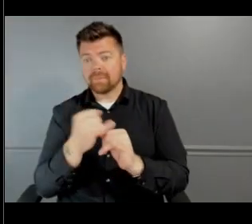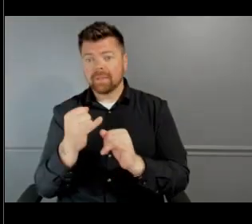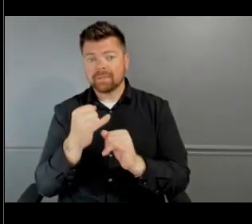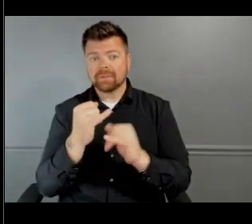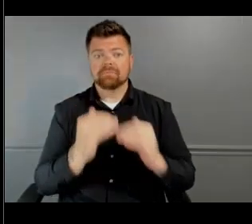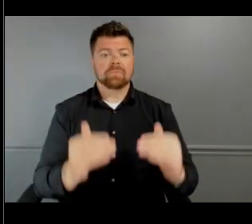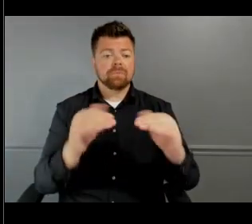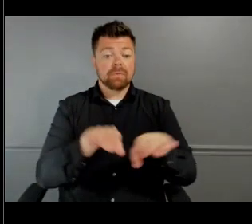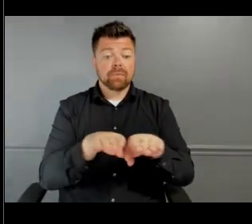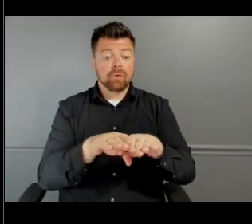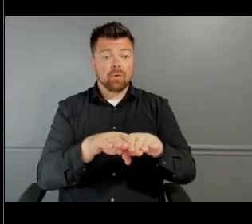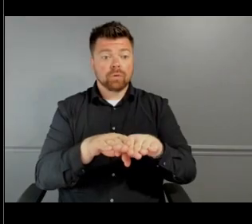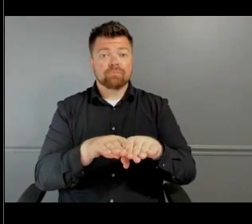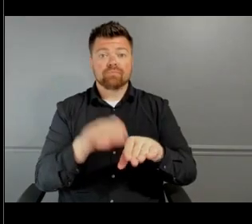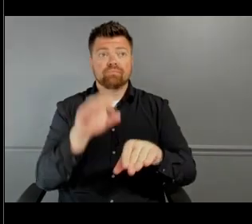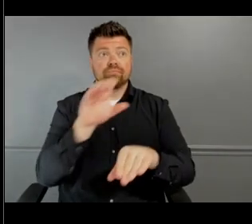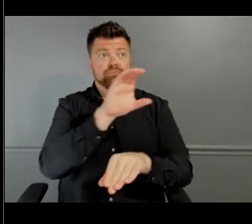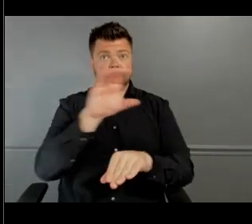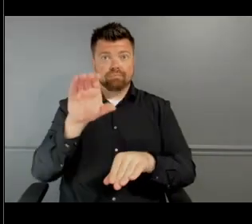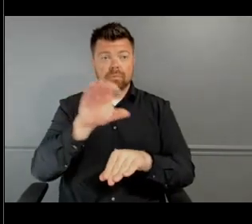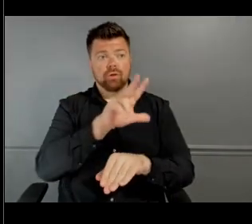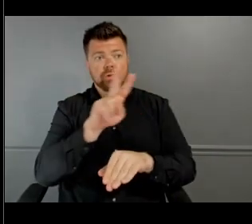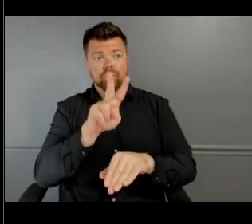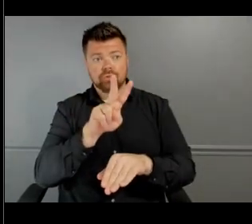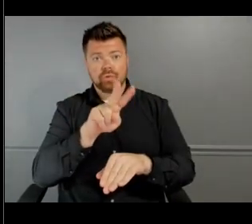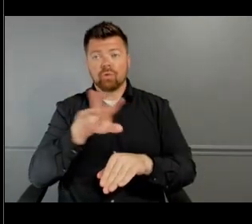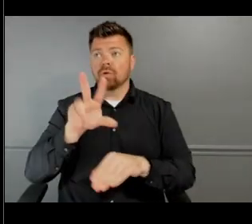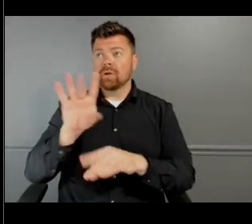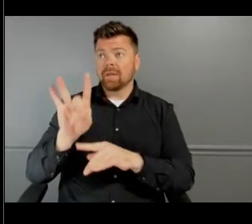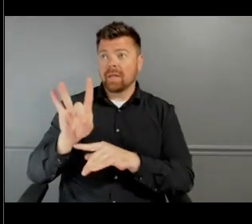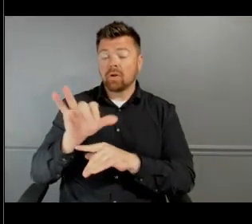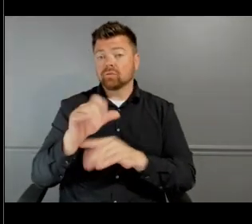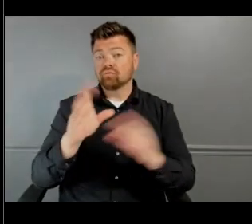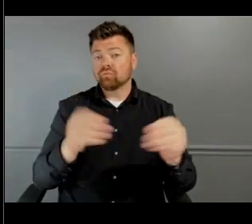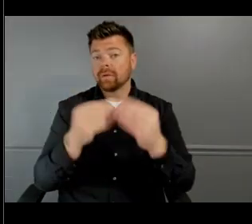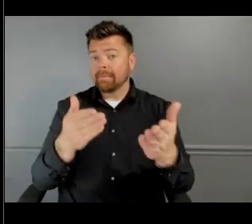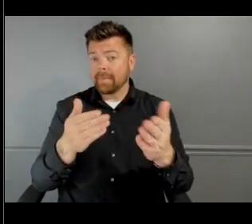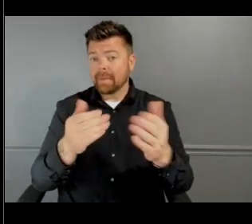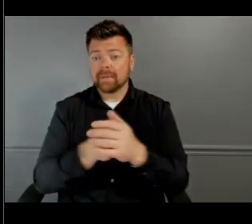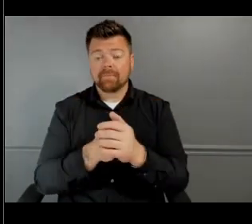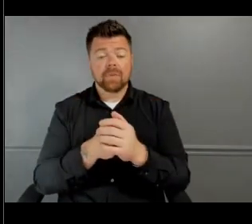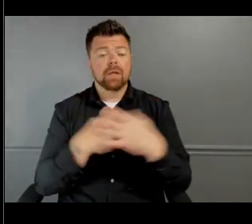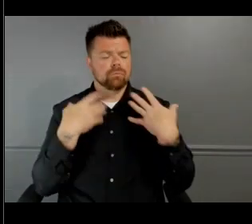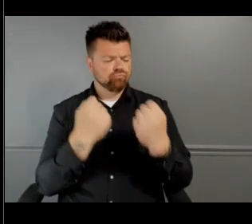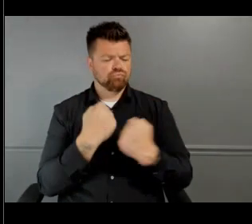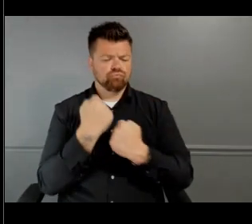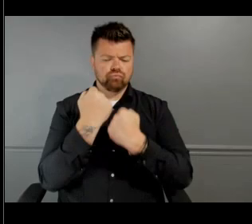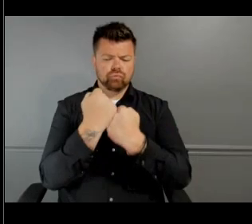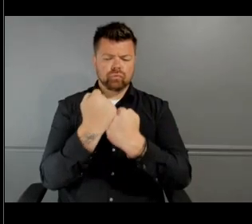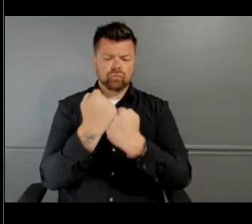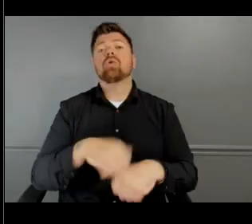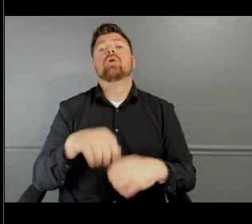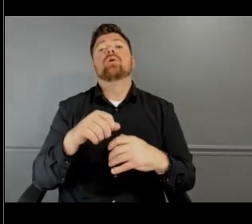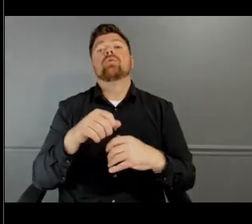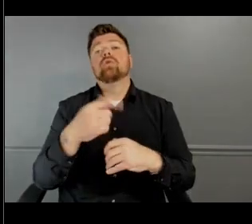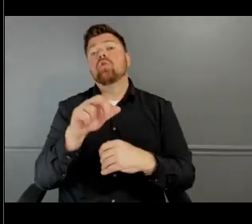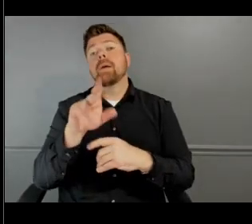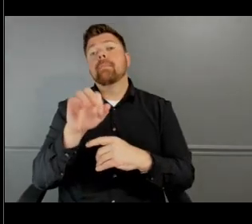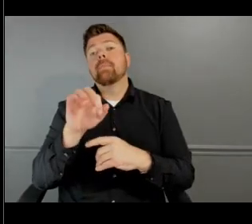the floor. And it is recommended that reinforcing for grab bars